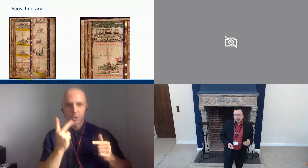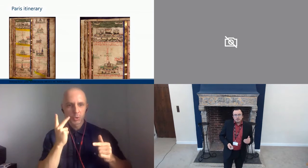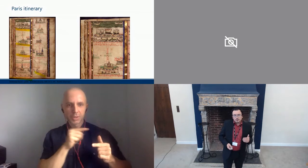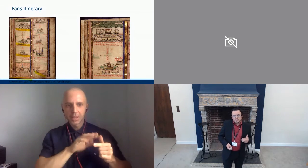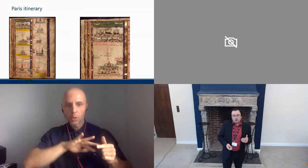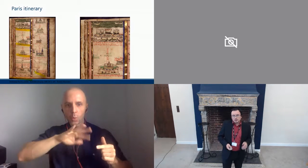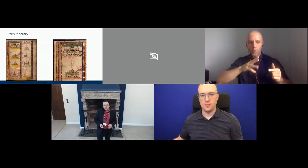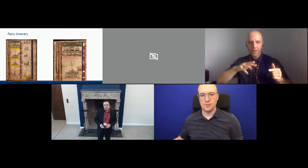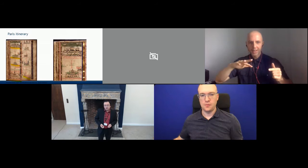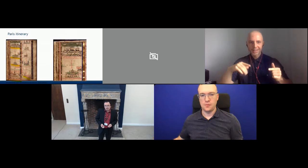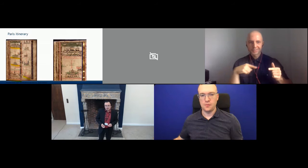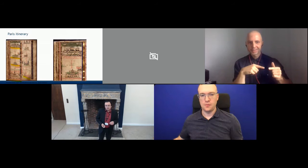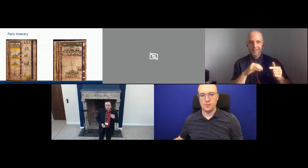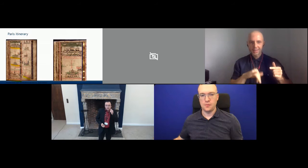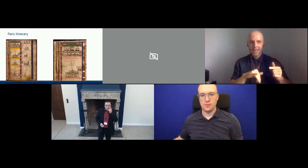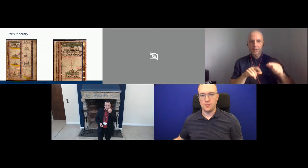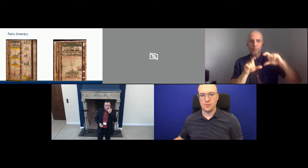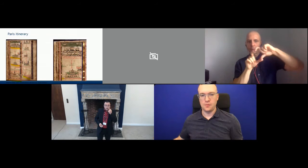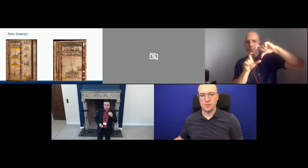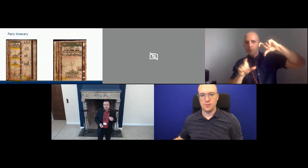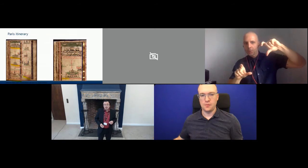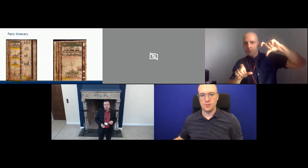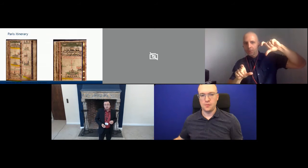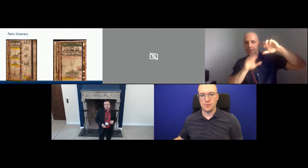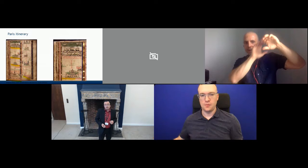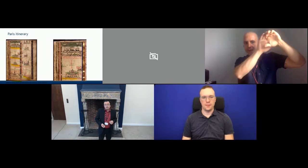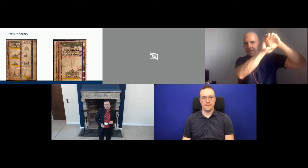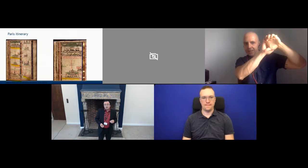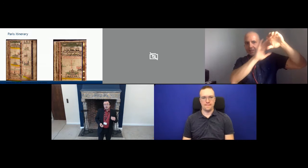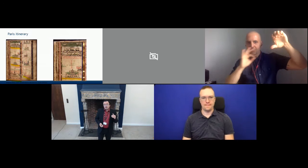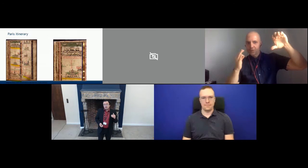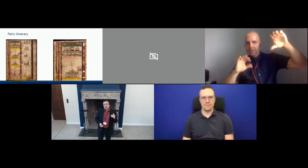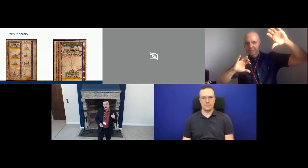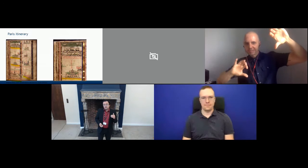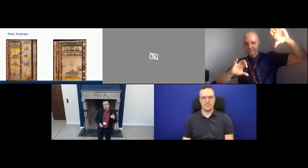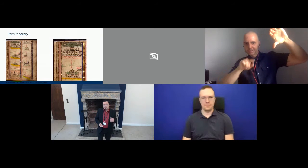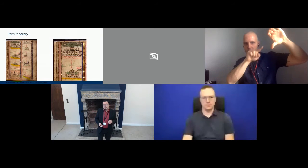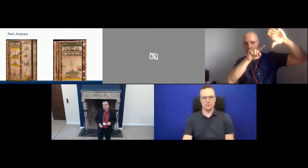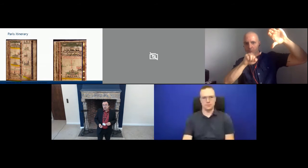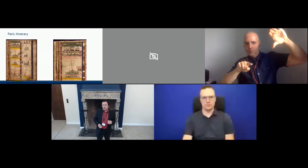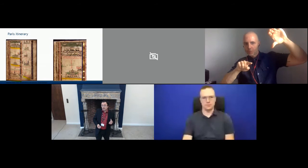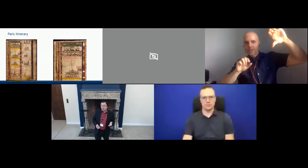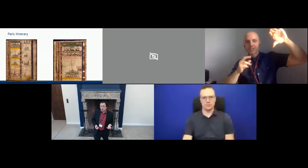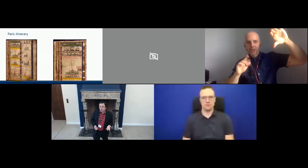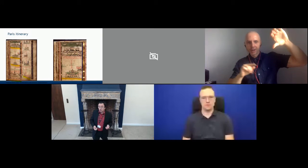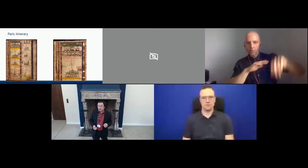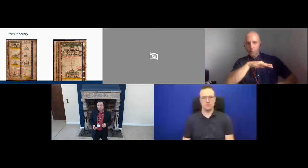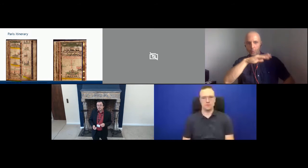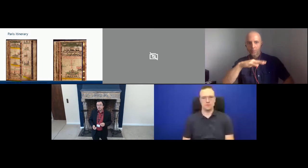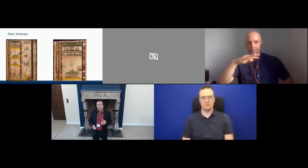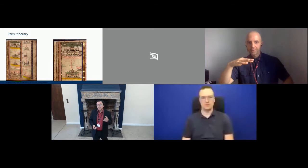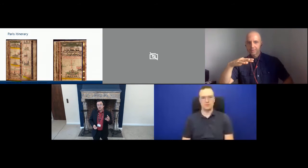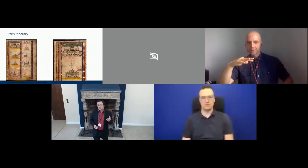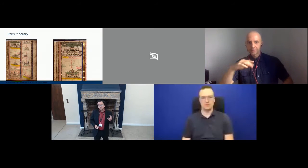If we look closer at the map, we can see Canterbury is signified again by a